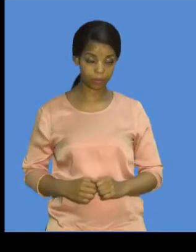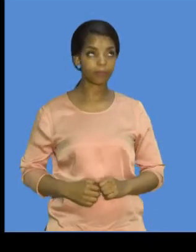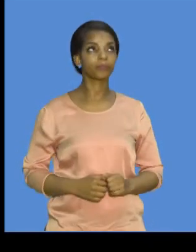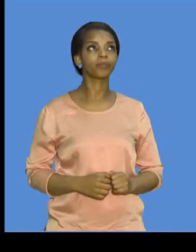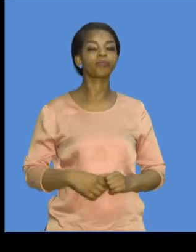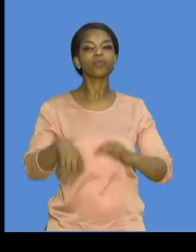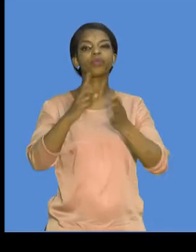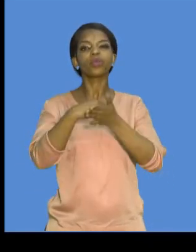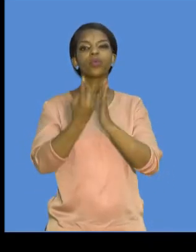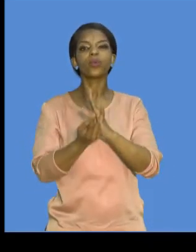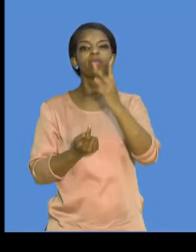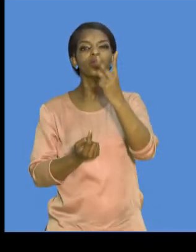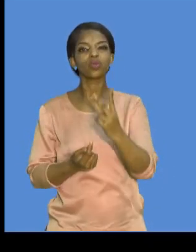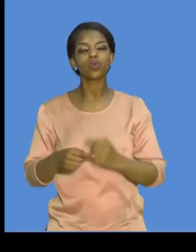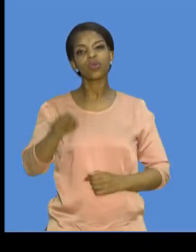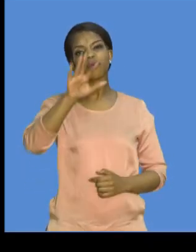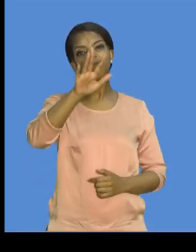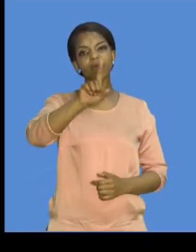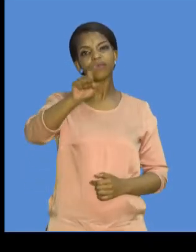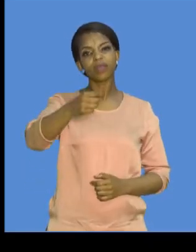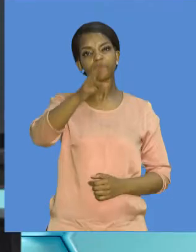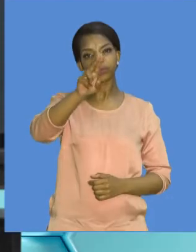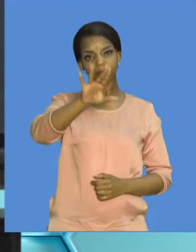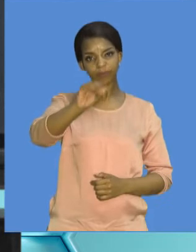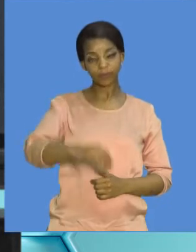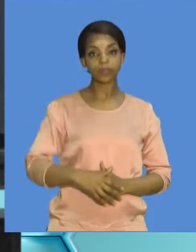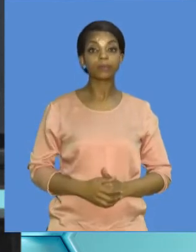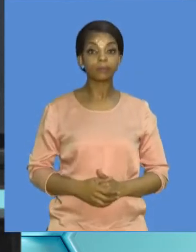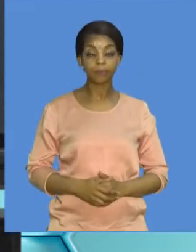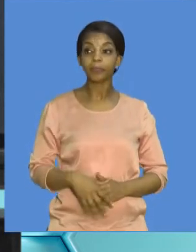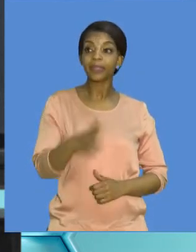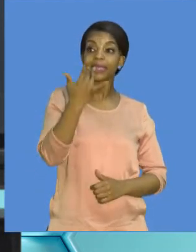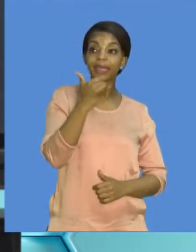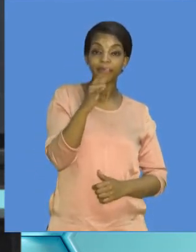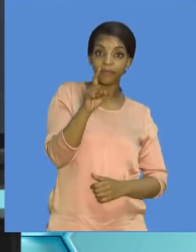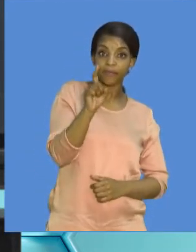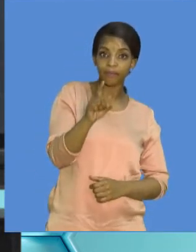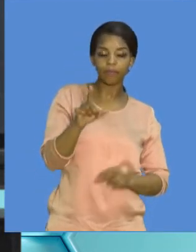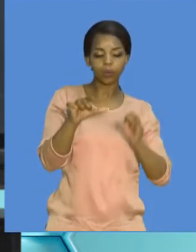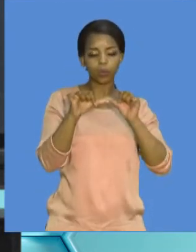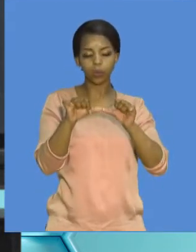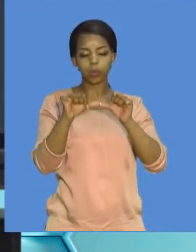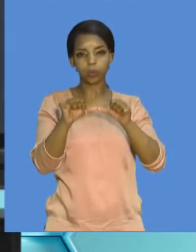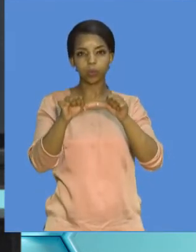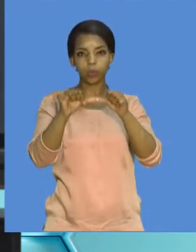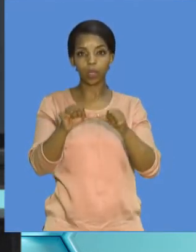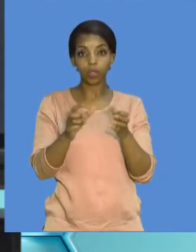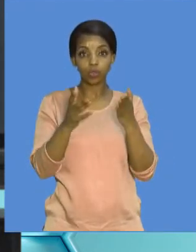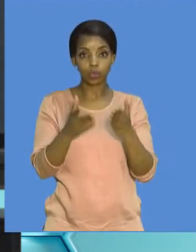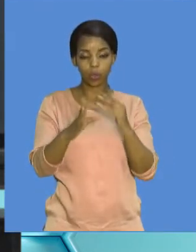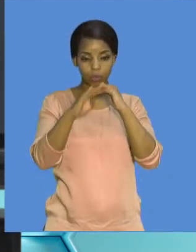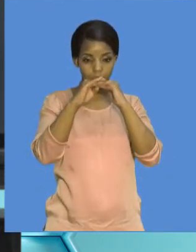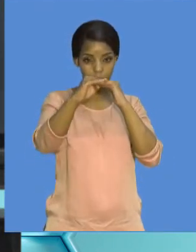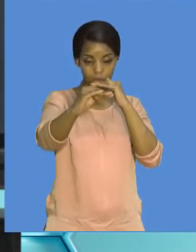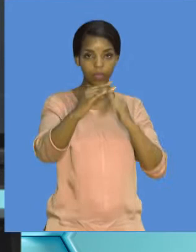5,250. So what does this mean? It means if it was to be a constant growth for the 3rd week, it must